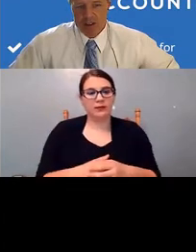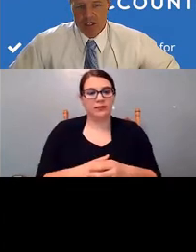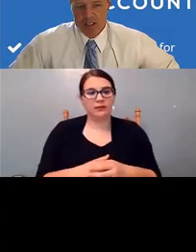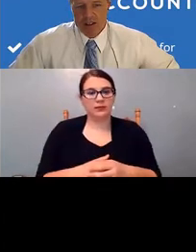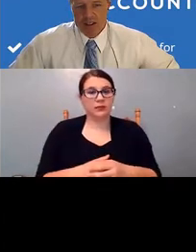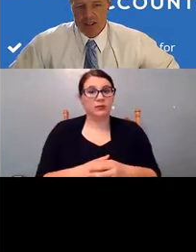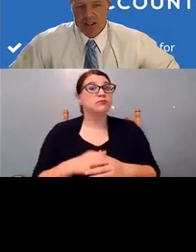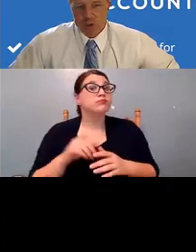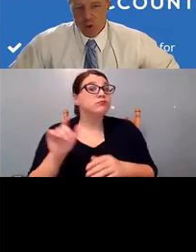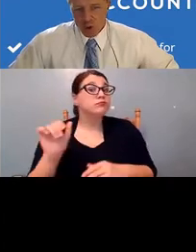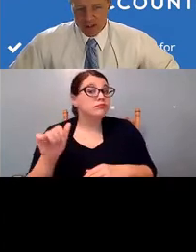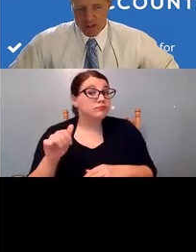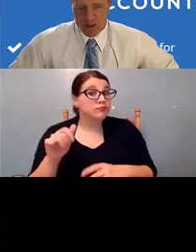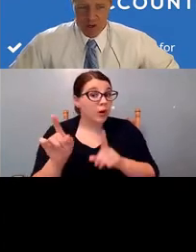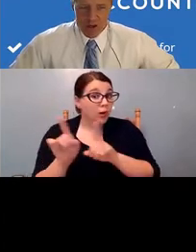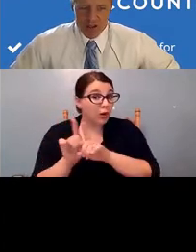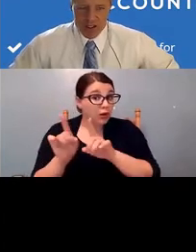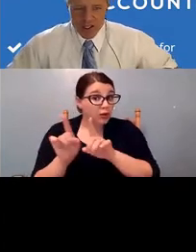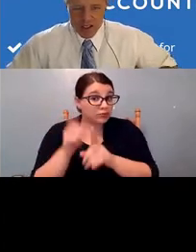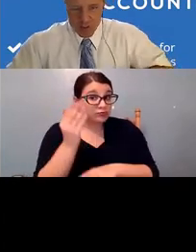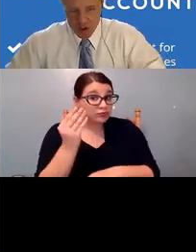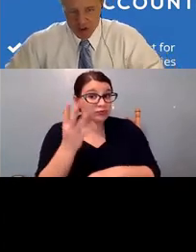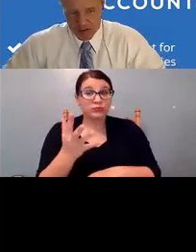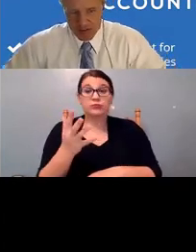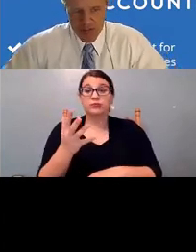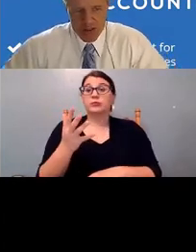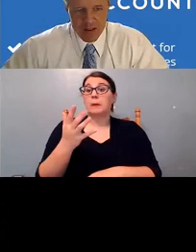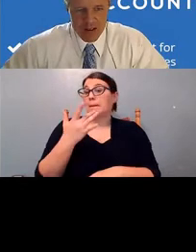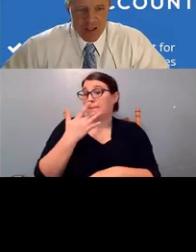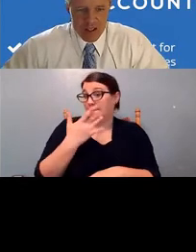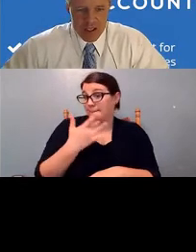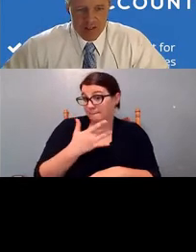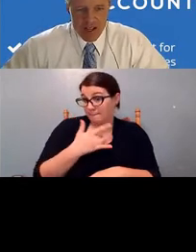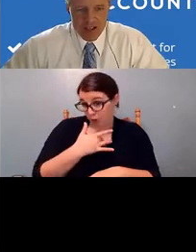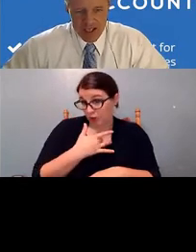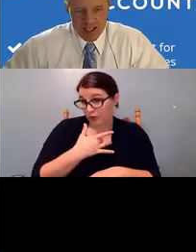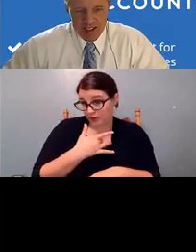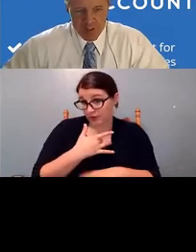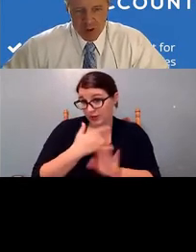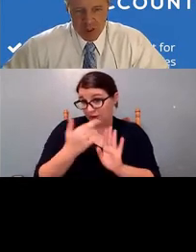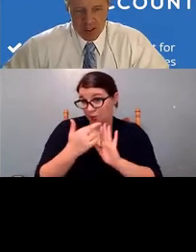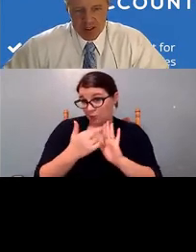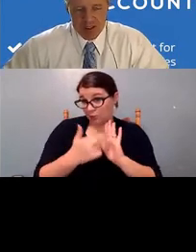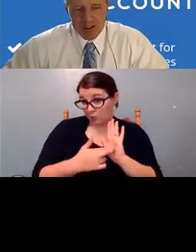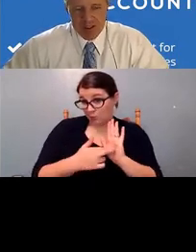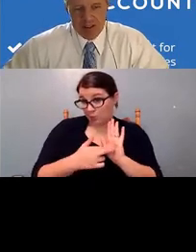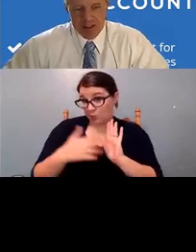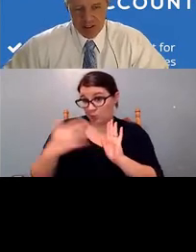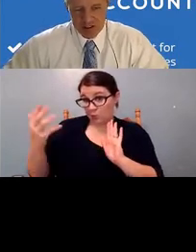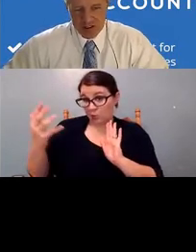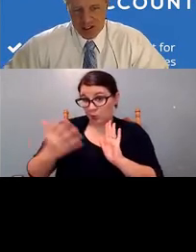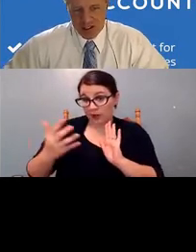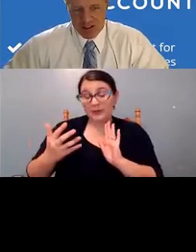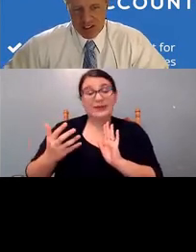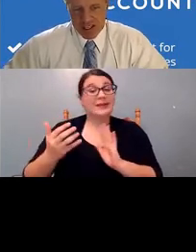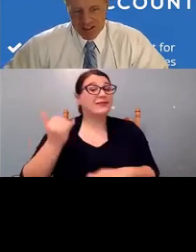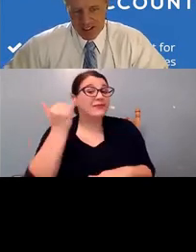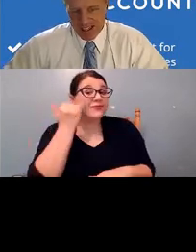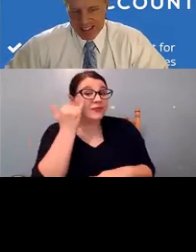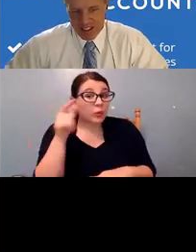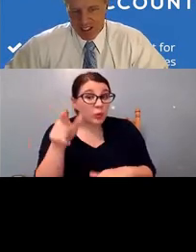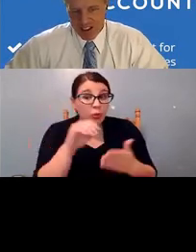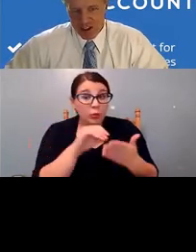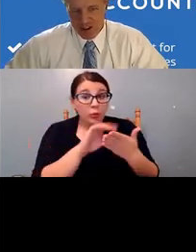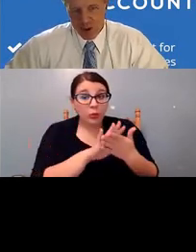there is a ruling around the date of birth that if that date is put in such that it's less